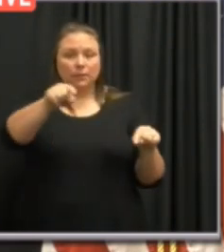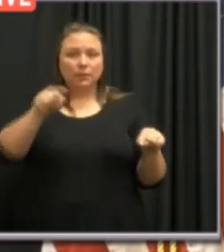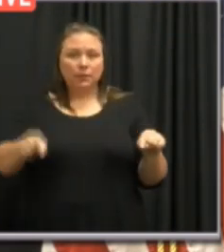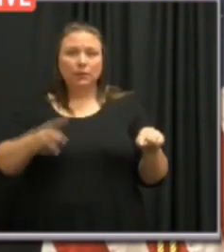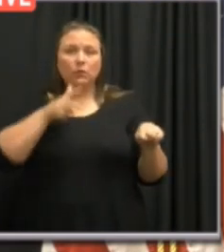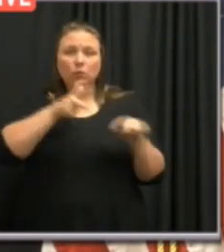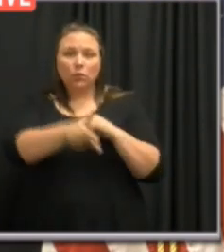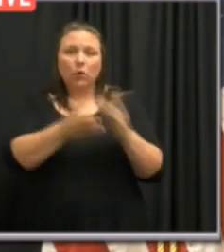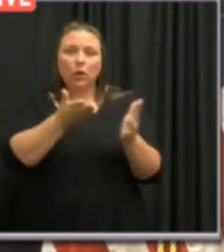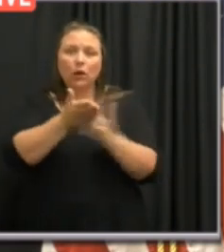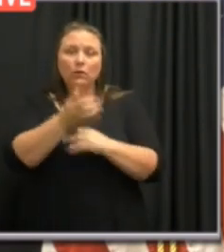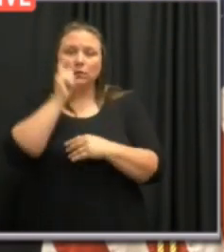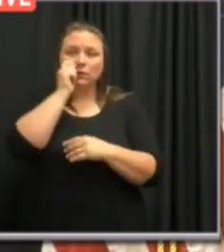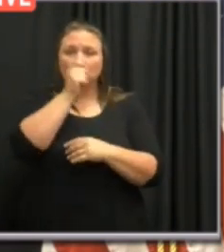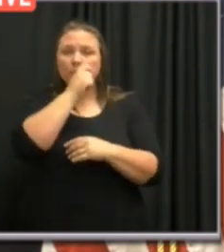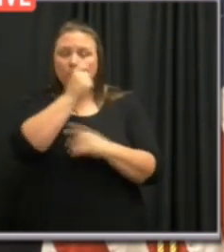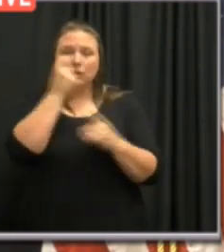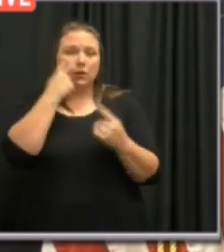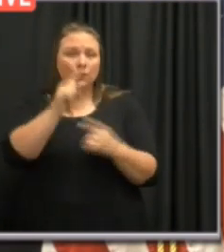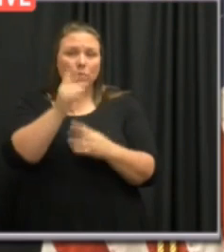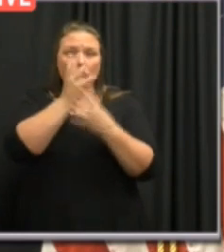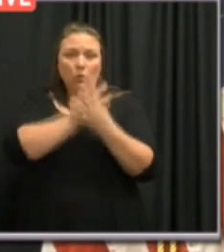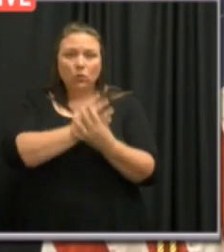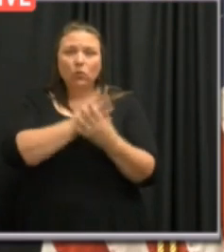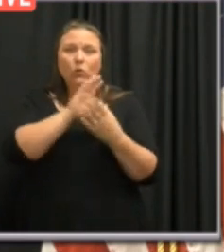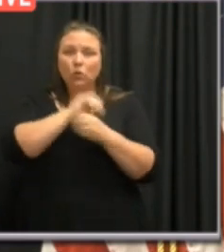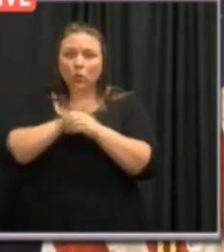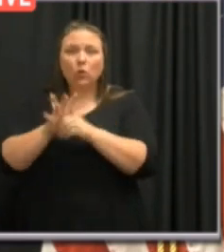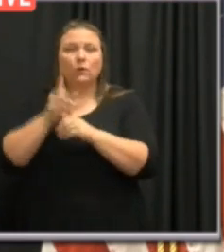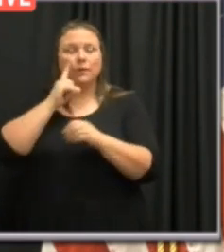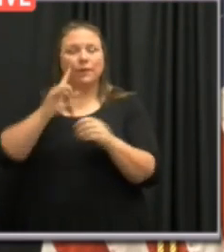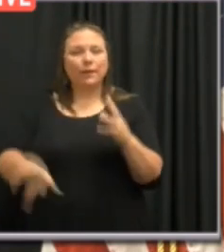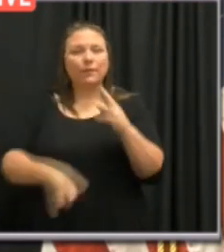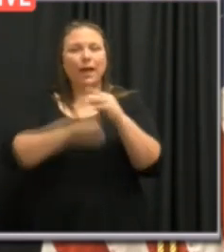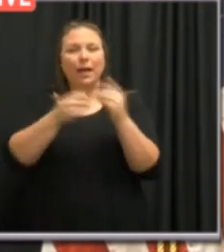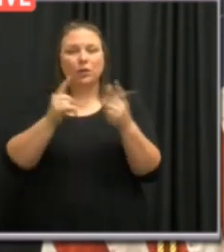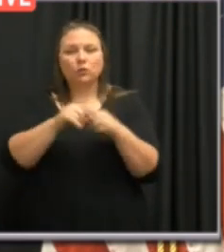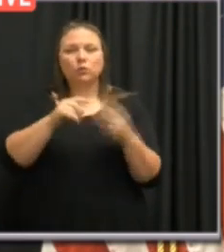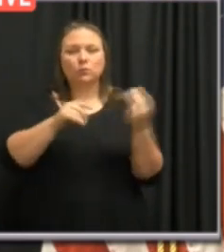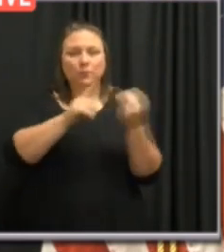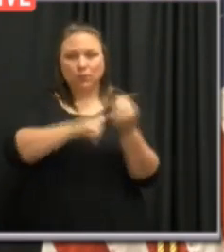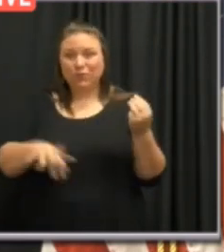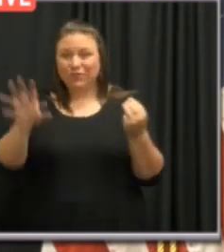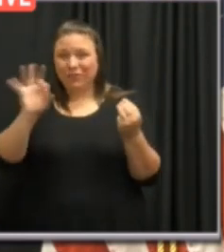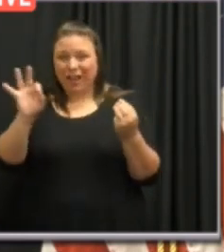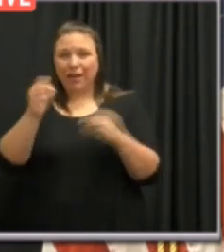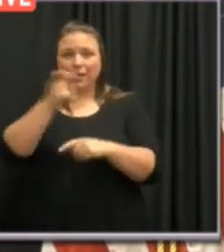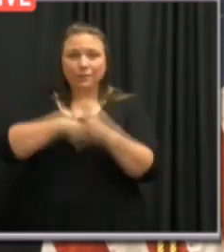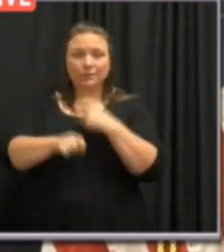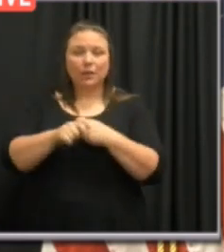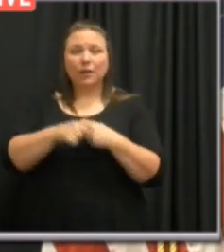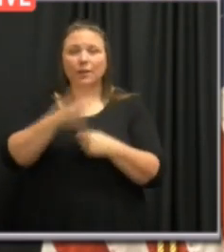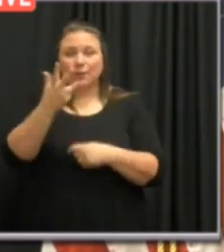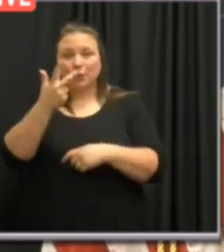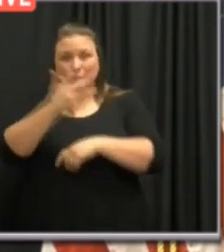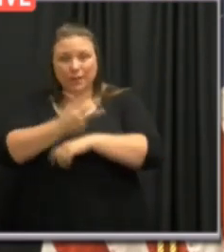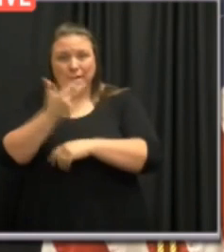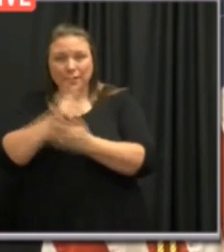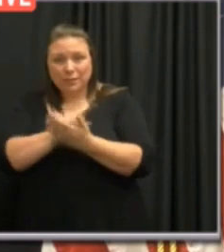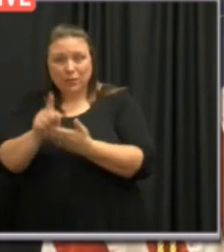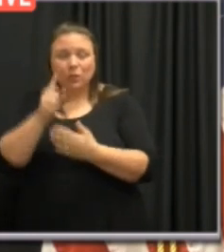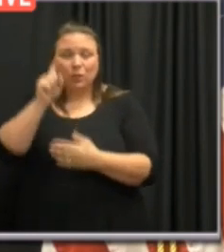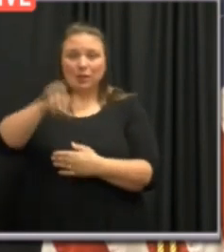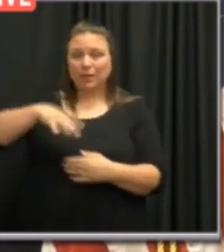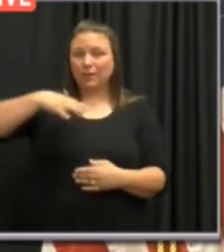is being conducted for COVID-19 have expanded their operations to 5 days a week, and we are in need of volunteers to help